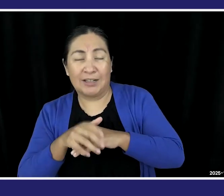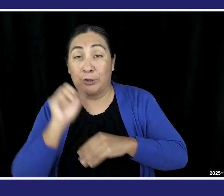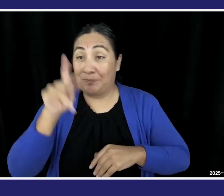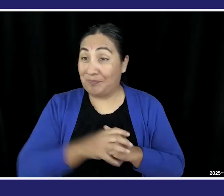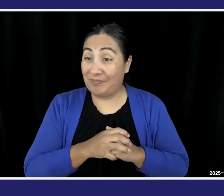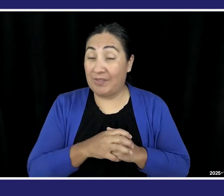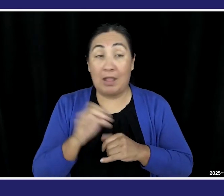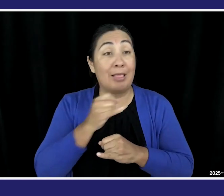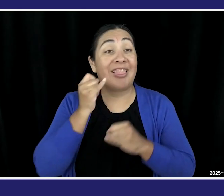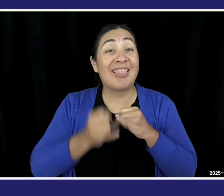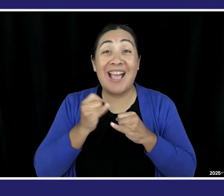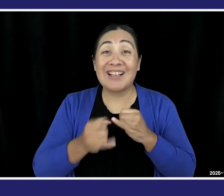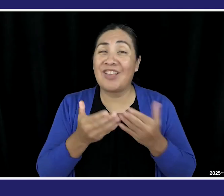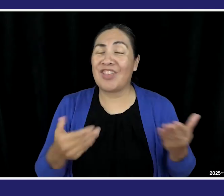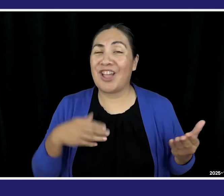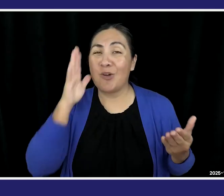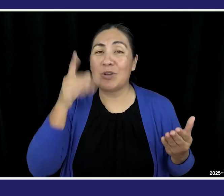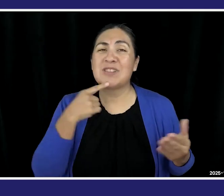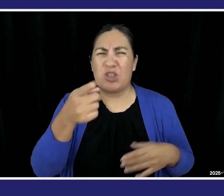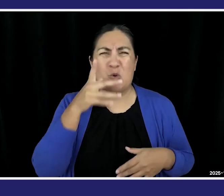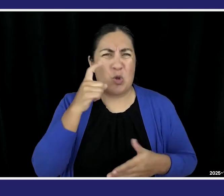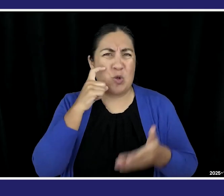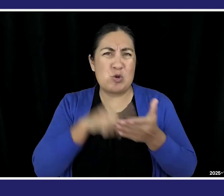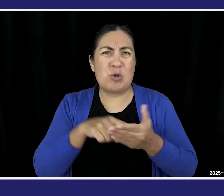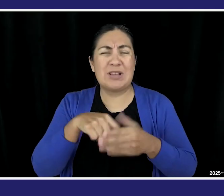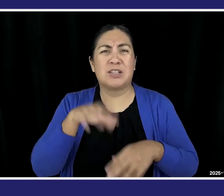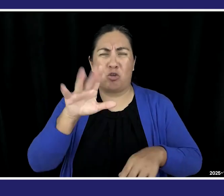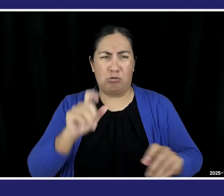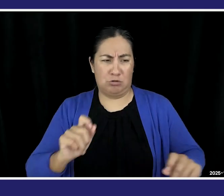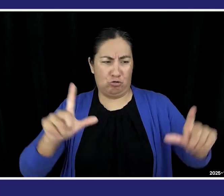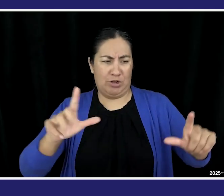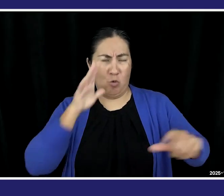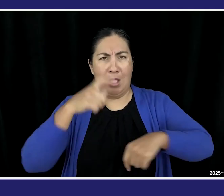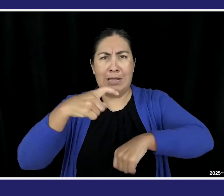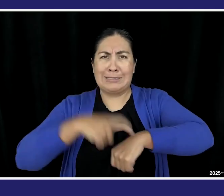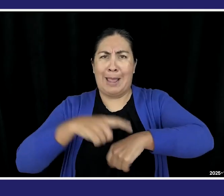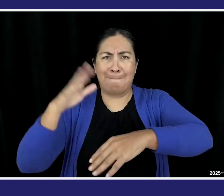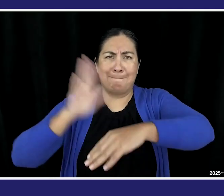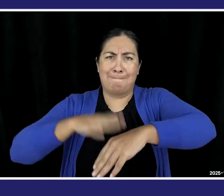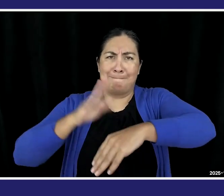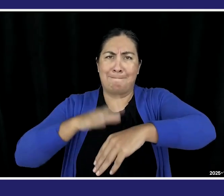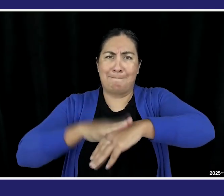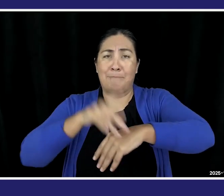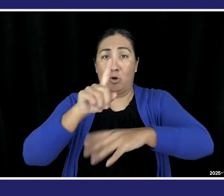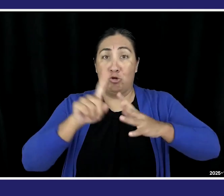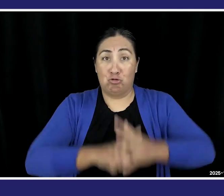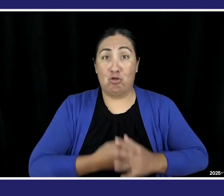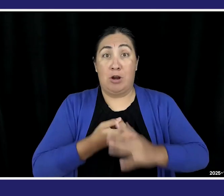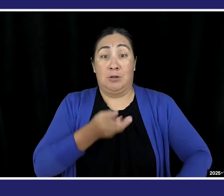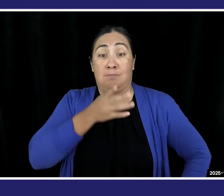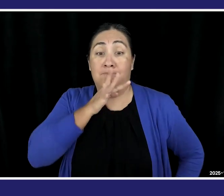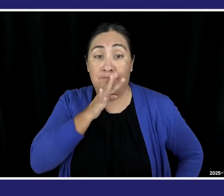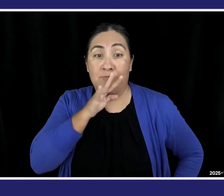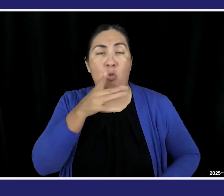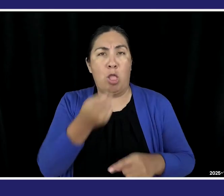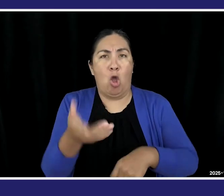And I guess the last thing I'll say is that you will see a timer on your screen. As soon as you start your comment, we'll have that timer going